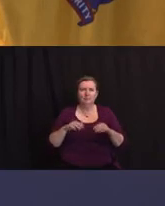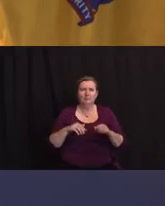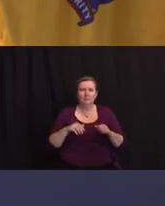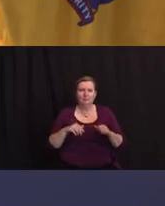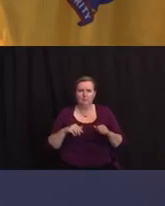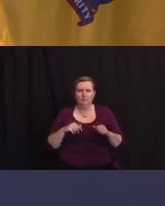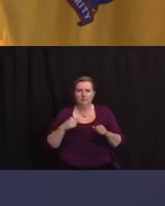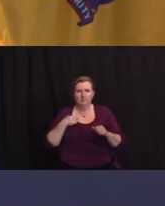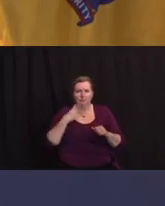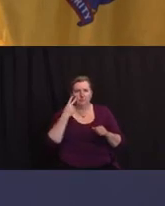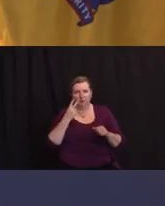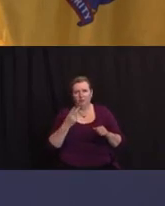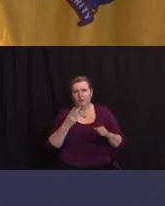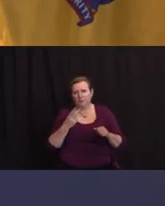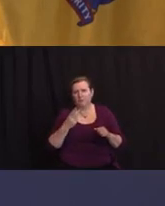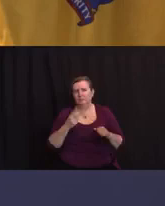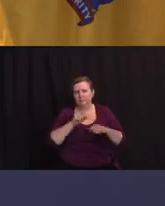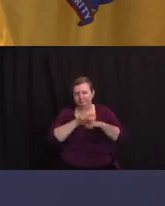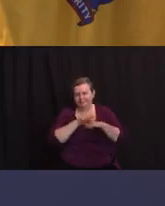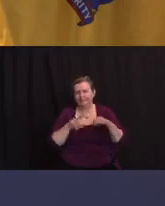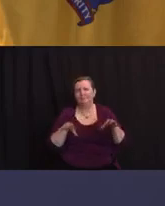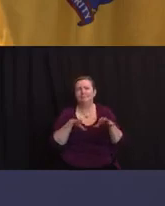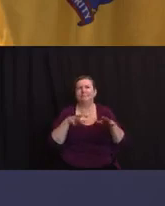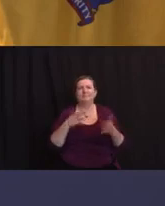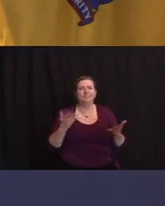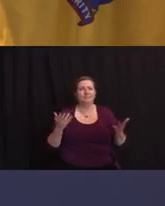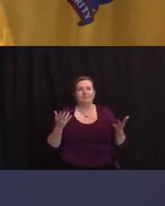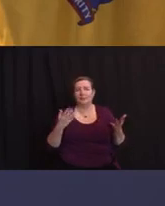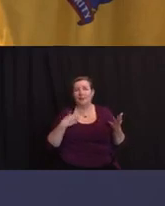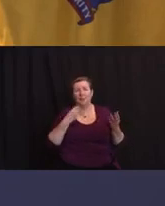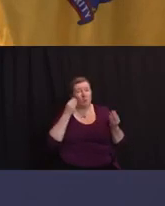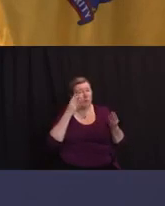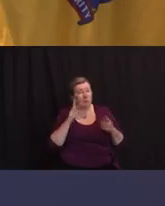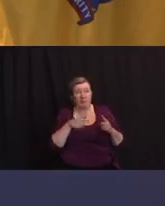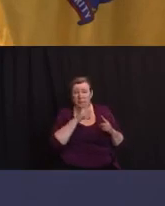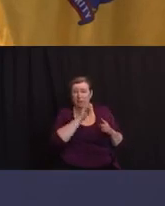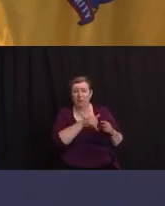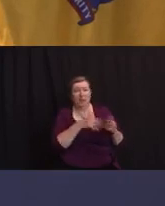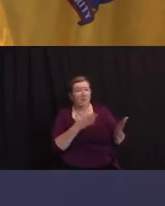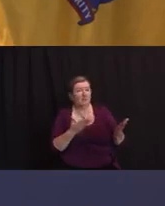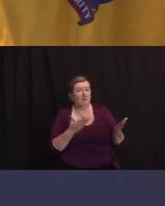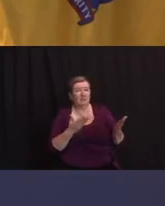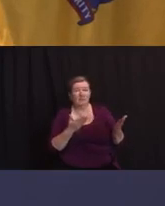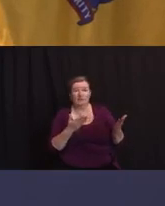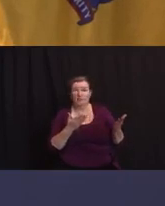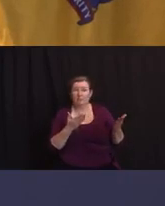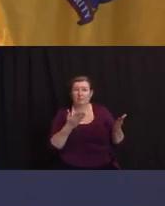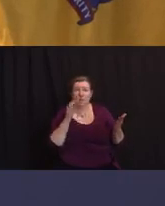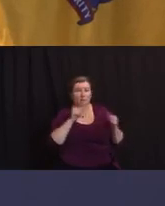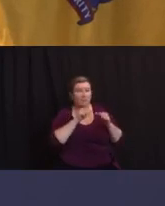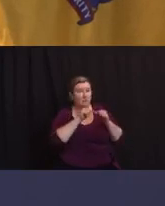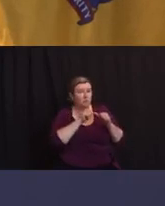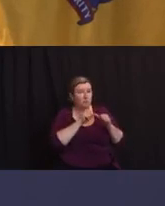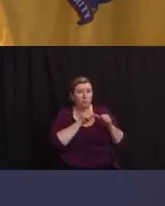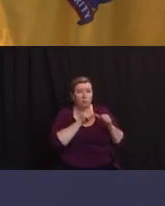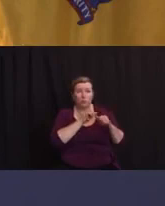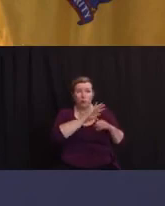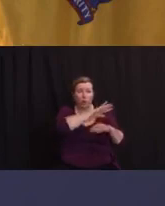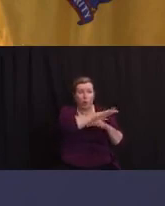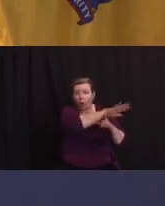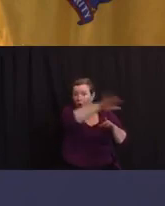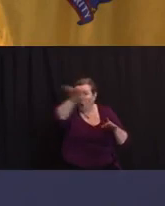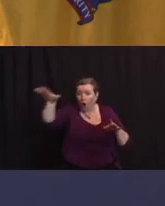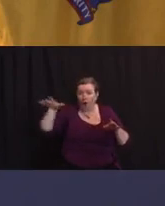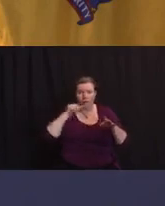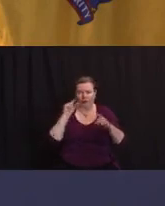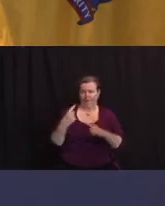Twitter action. I don't have any insight into it. I hope that they are consistent across, that their rules and the